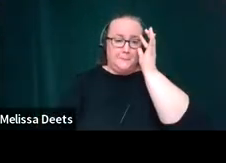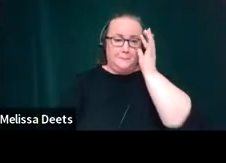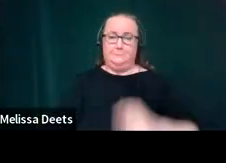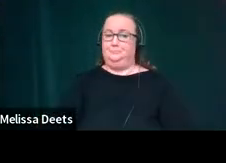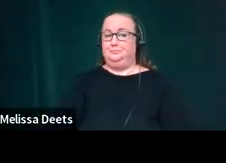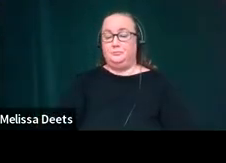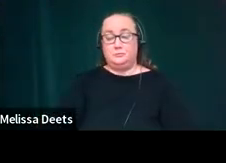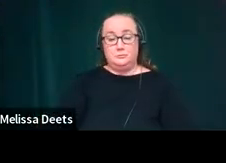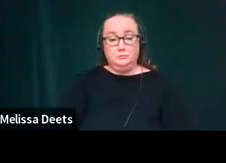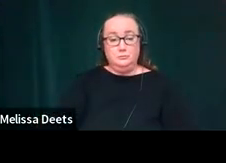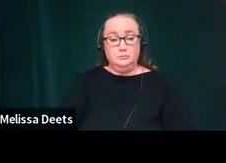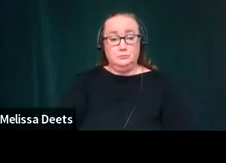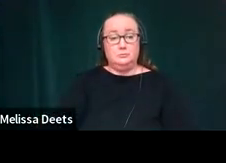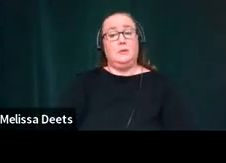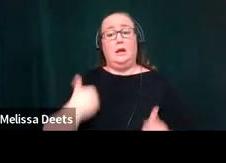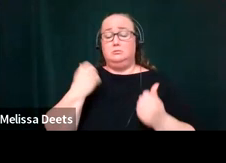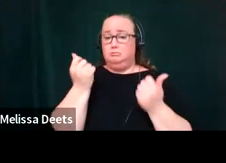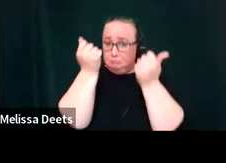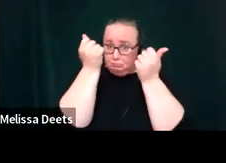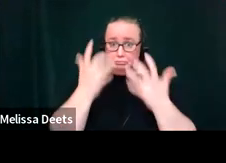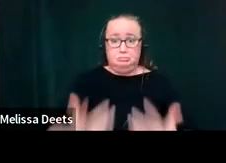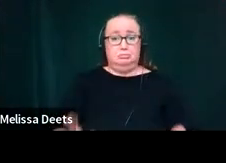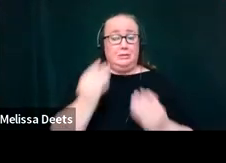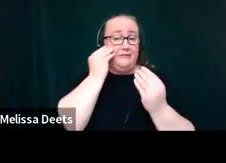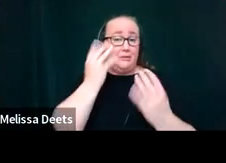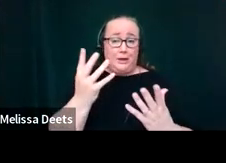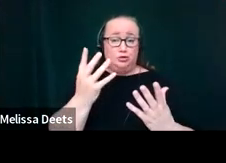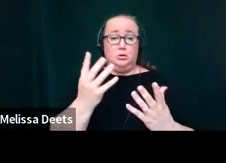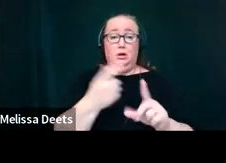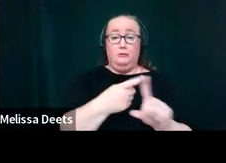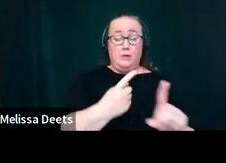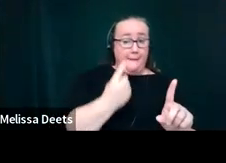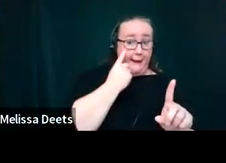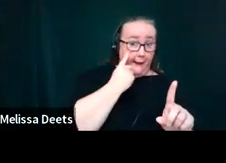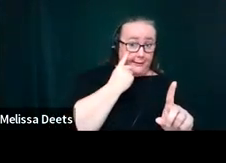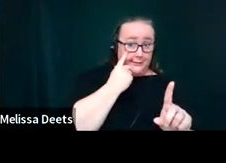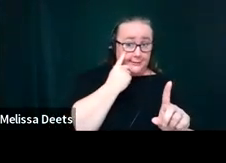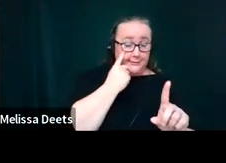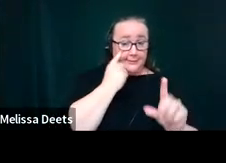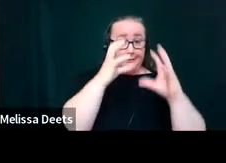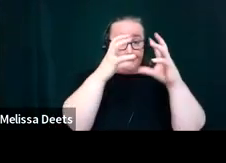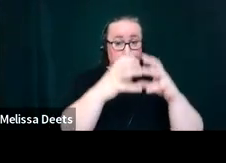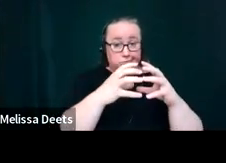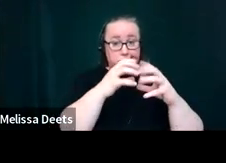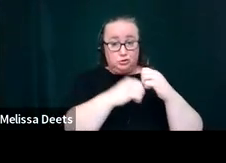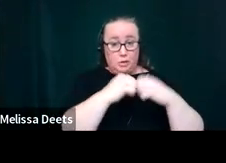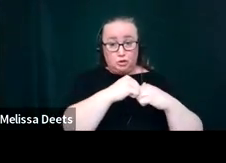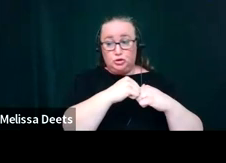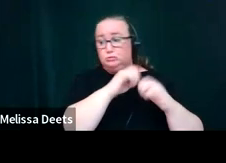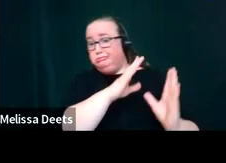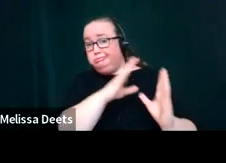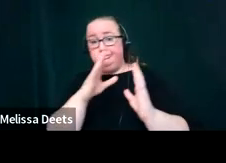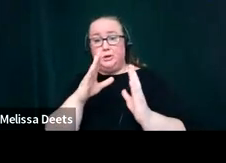www.glaucomafoundation.org, has wealth of information, anything from the eye and its structure to latest research,